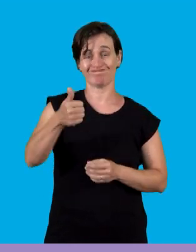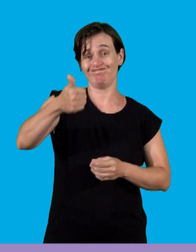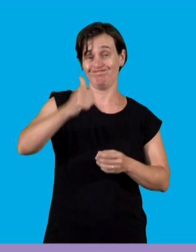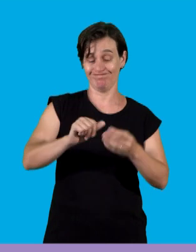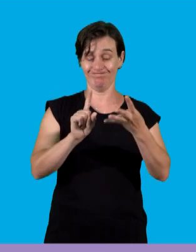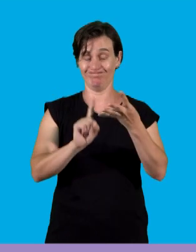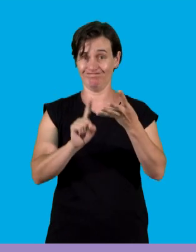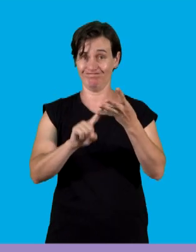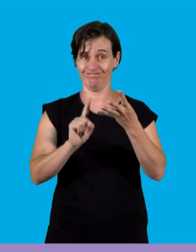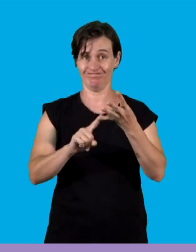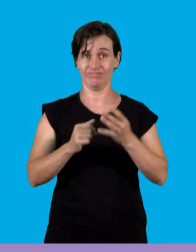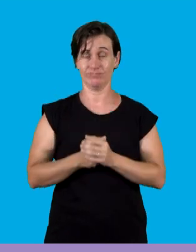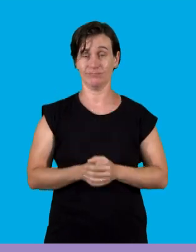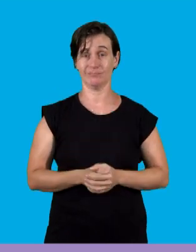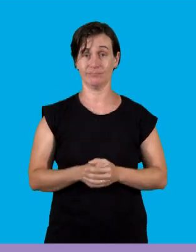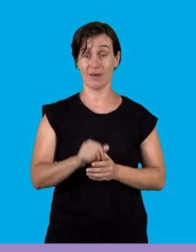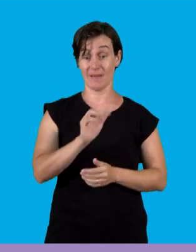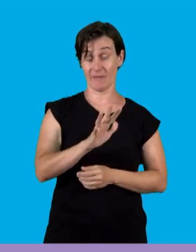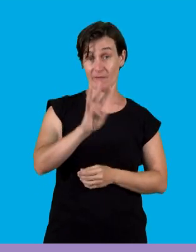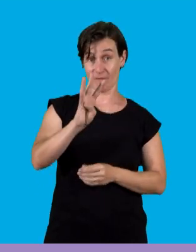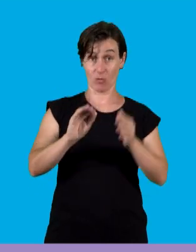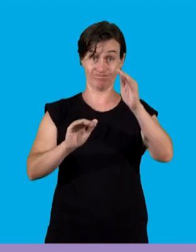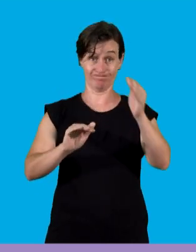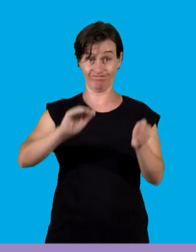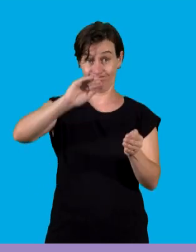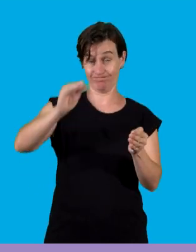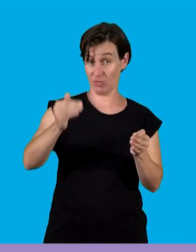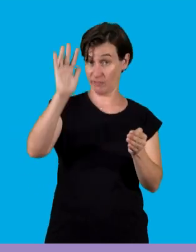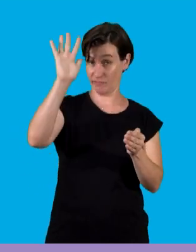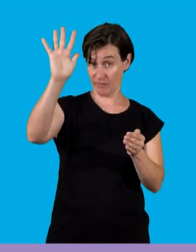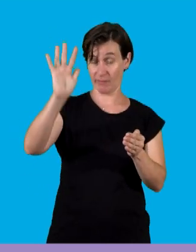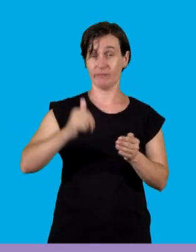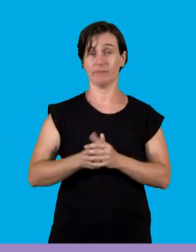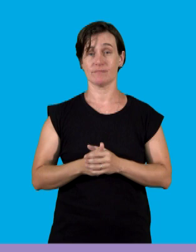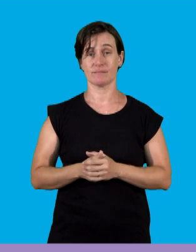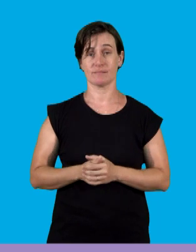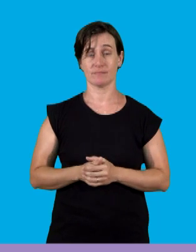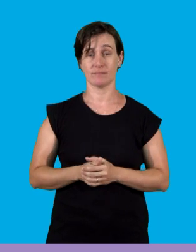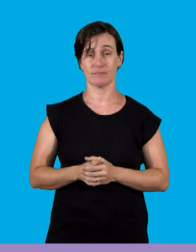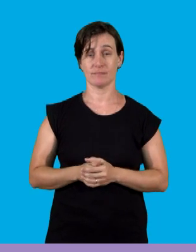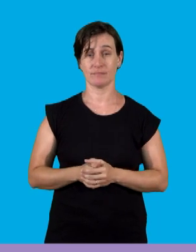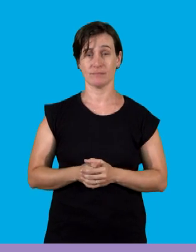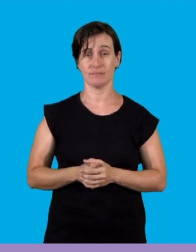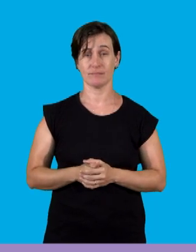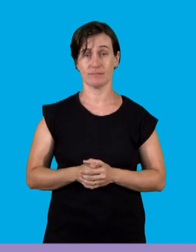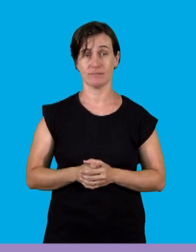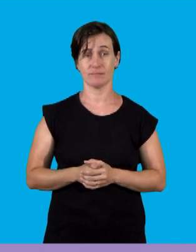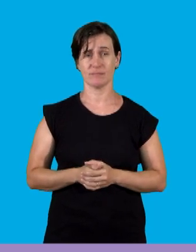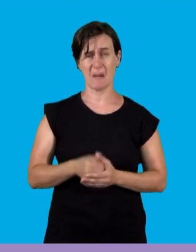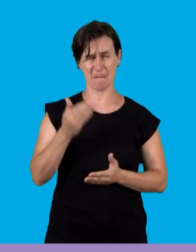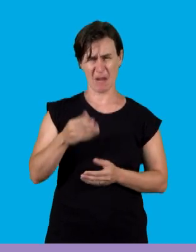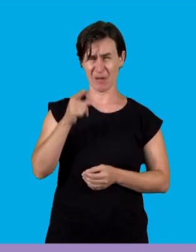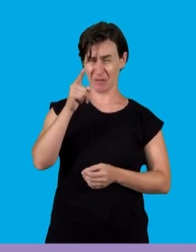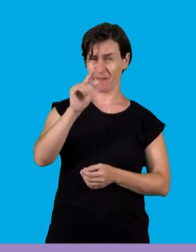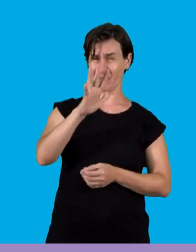Then we move on to the next one. We have our 54 raised to the exponent of 5. Now, it